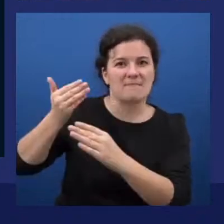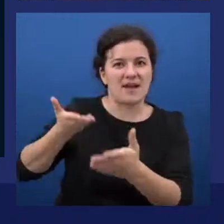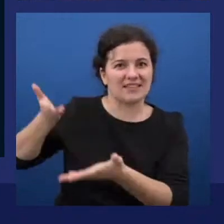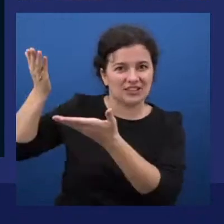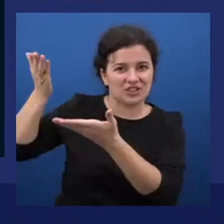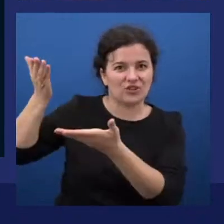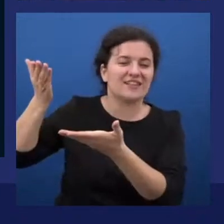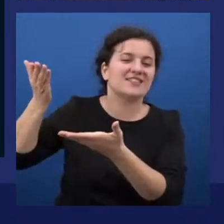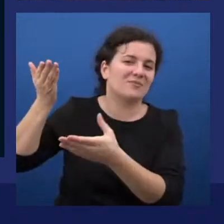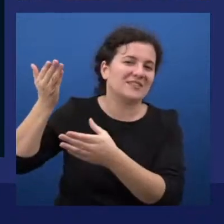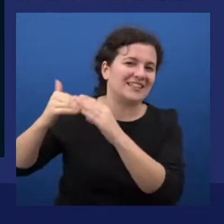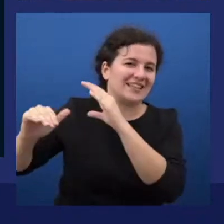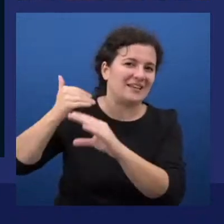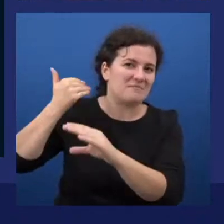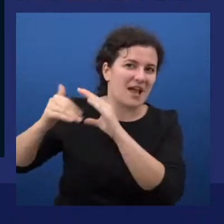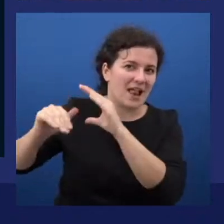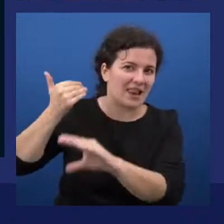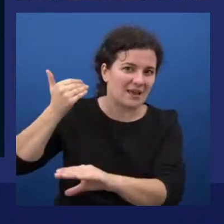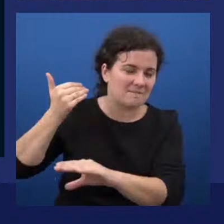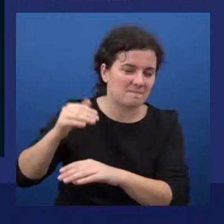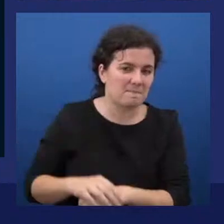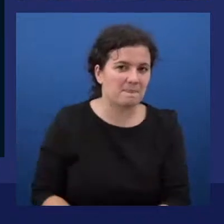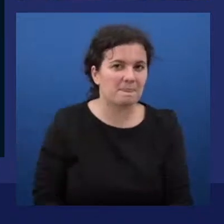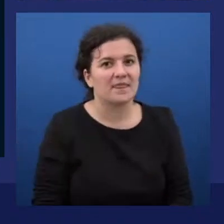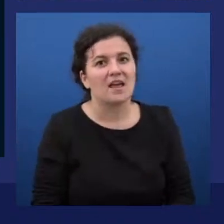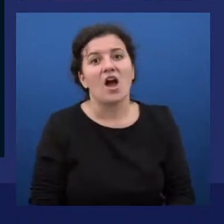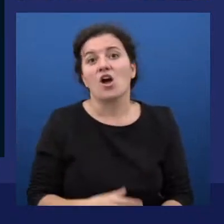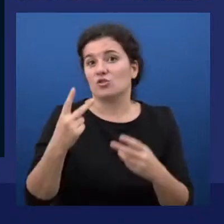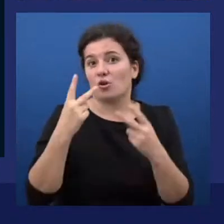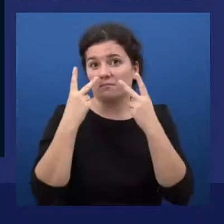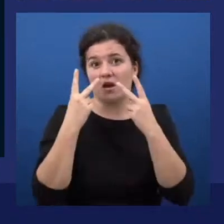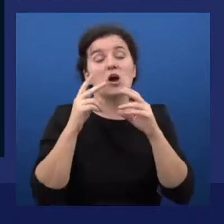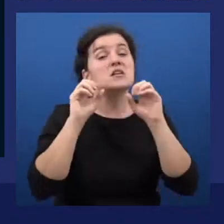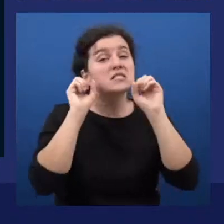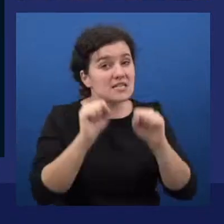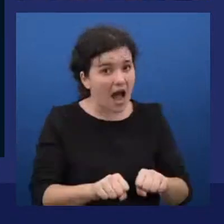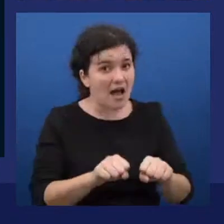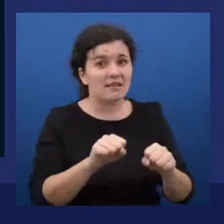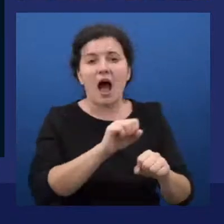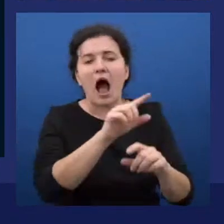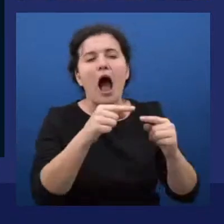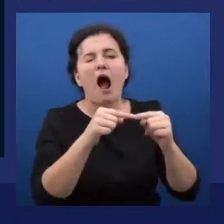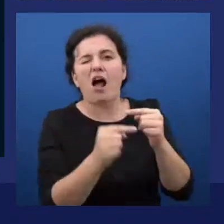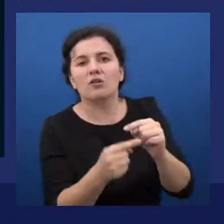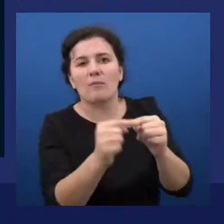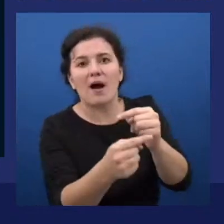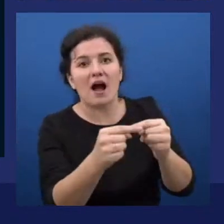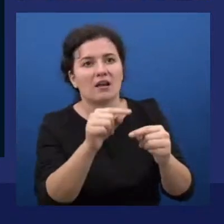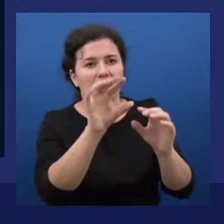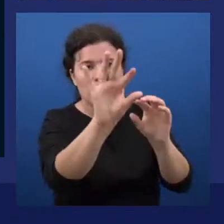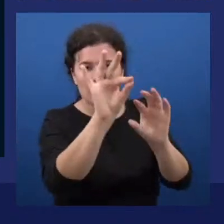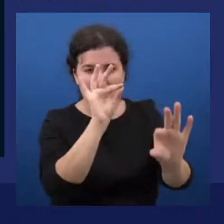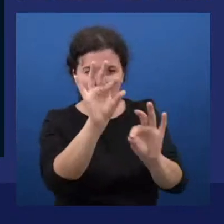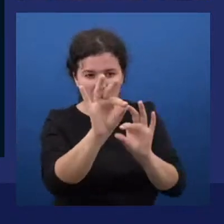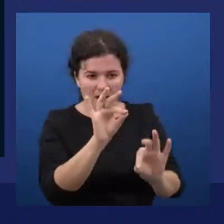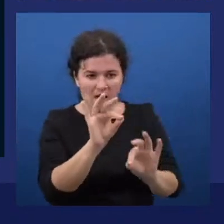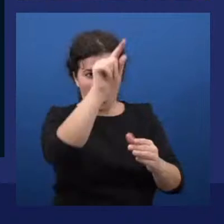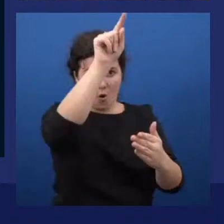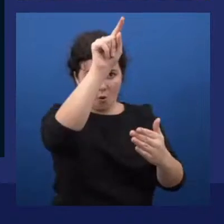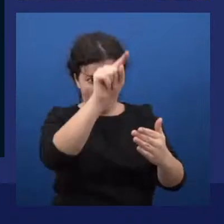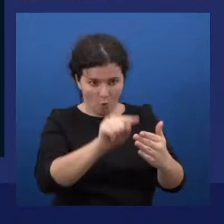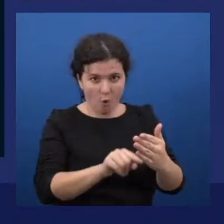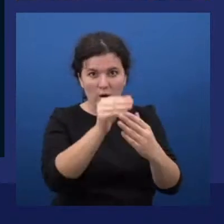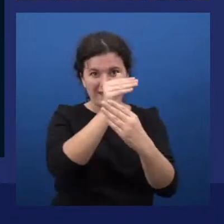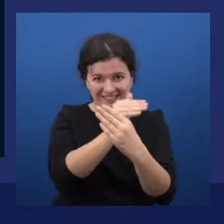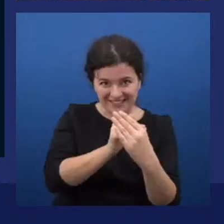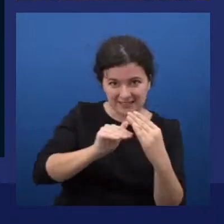email. You can send all anomalies, or you can filter them out in the code and then just